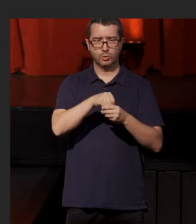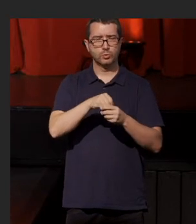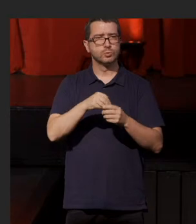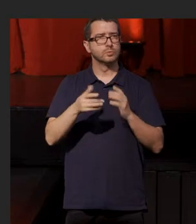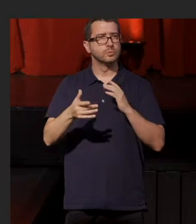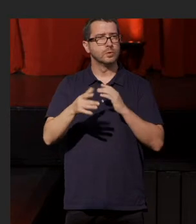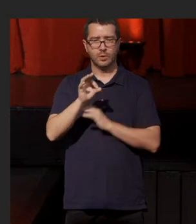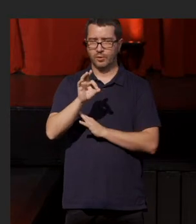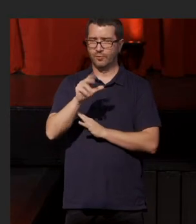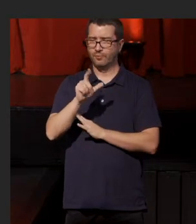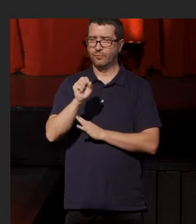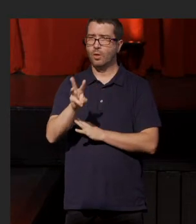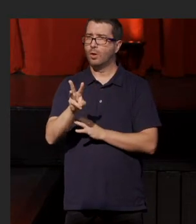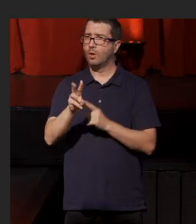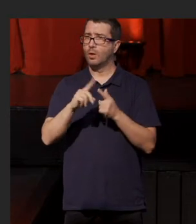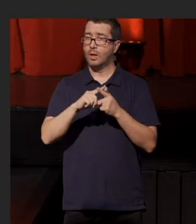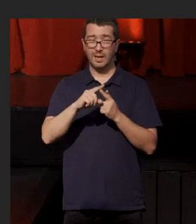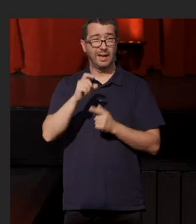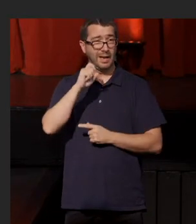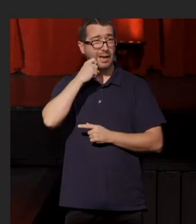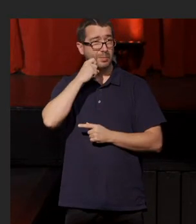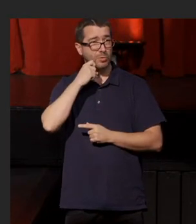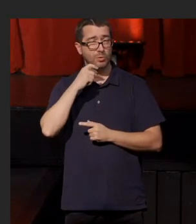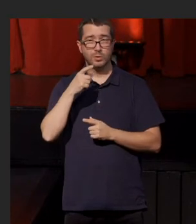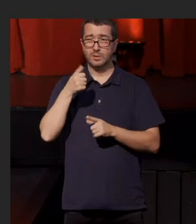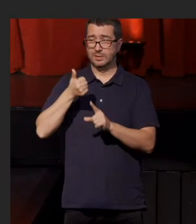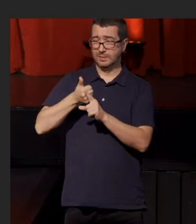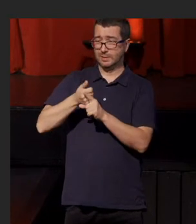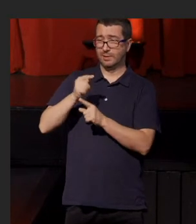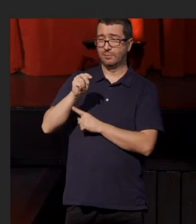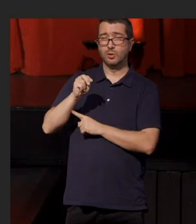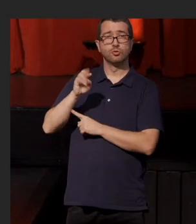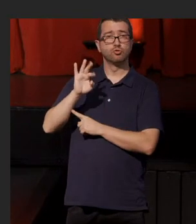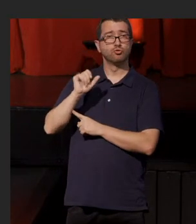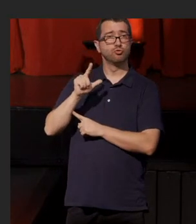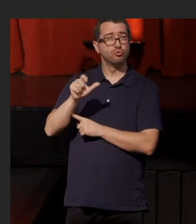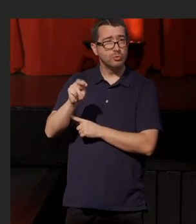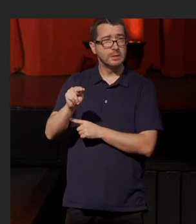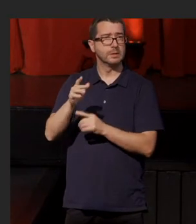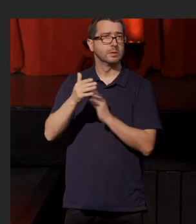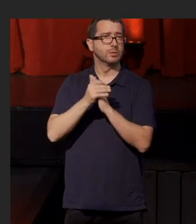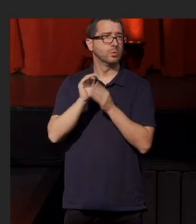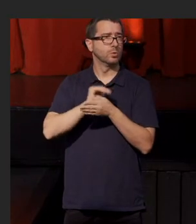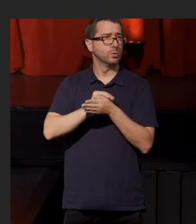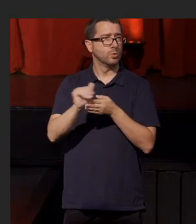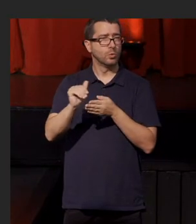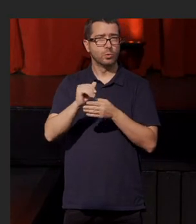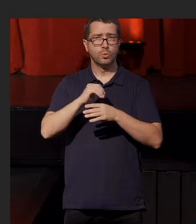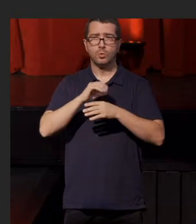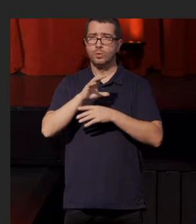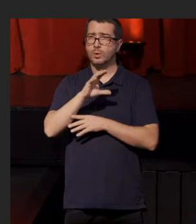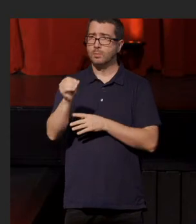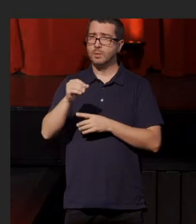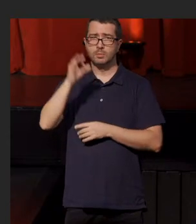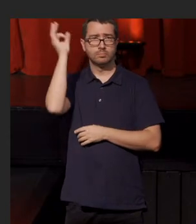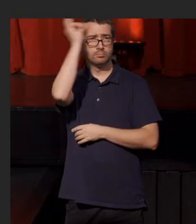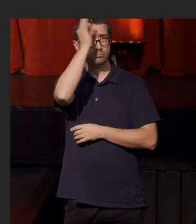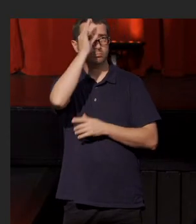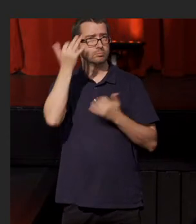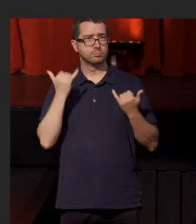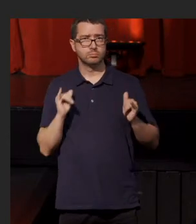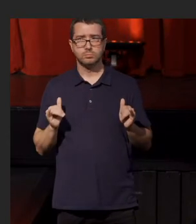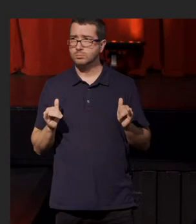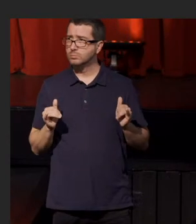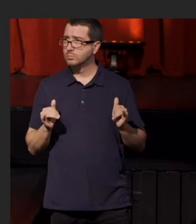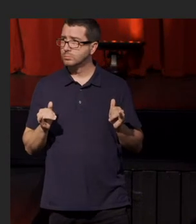Apple itself, a trillion-dollar company that devotes a lot of resources to security, was not aware of. And